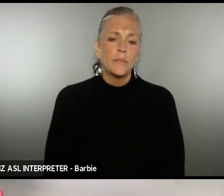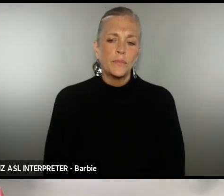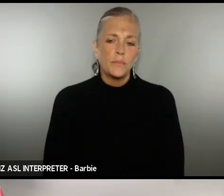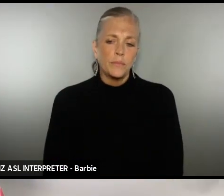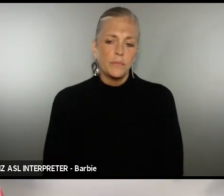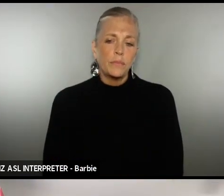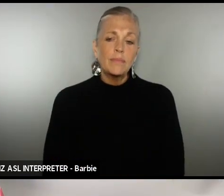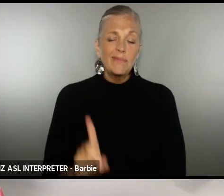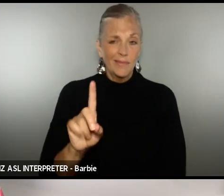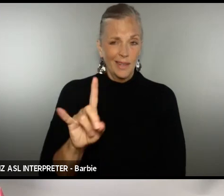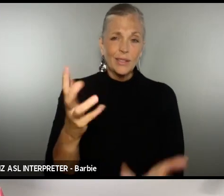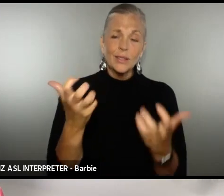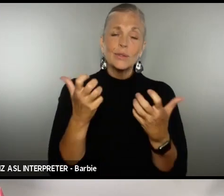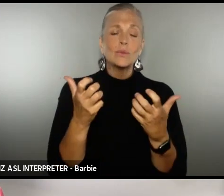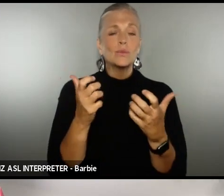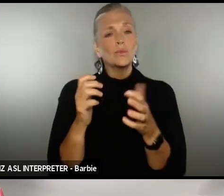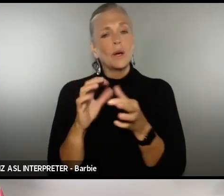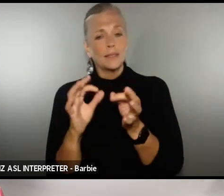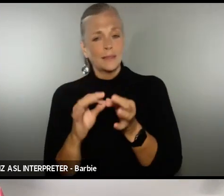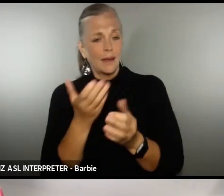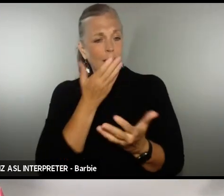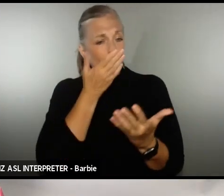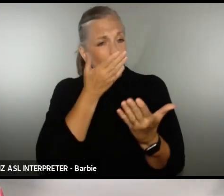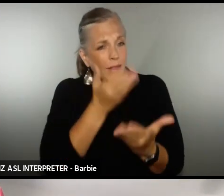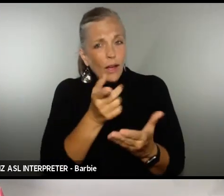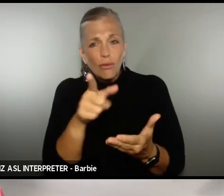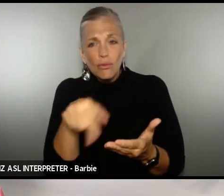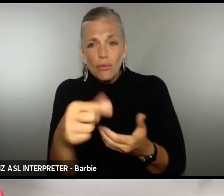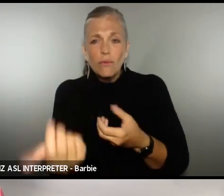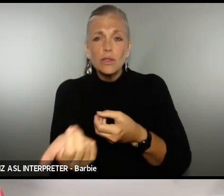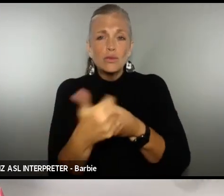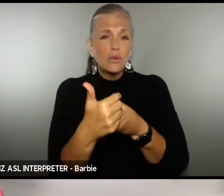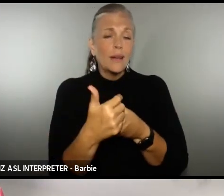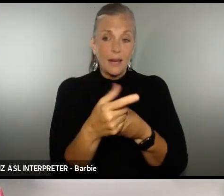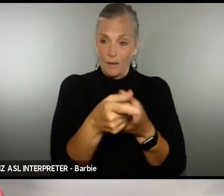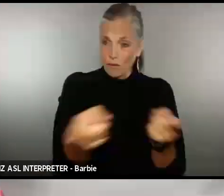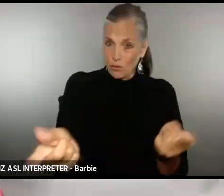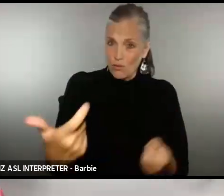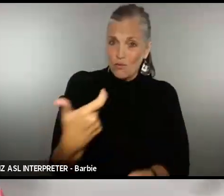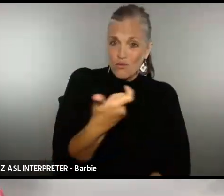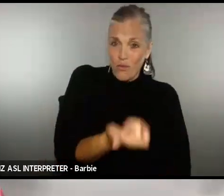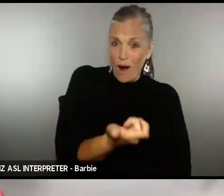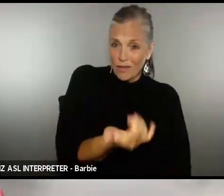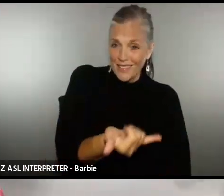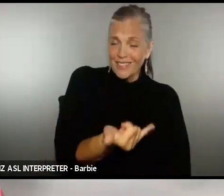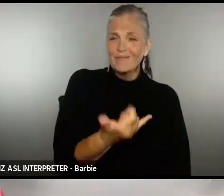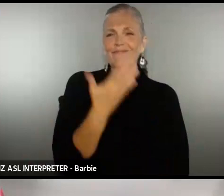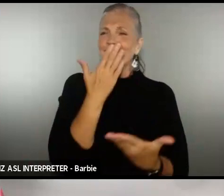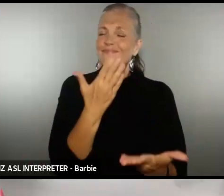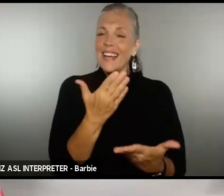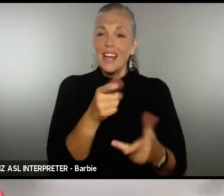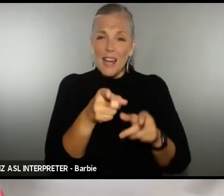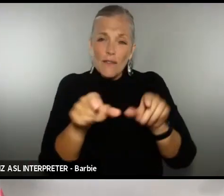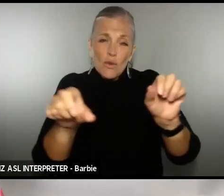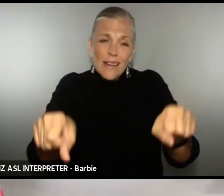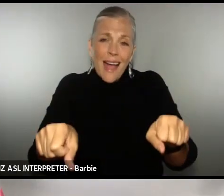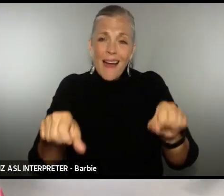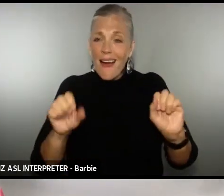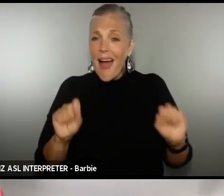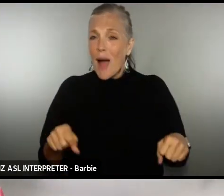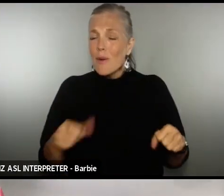So I did want to say thank you for joining us if you're watching right now. If you can, if you are able,